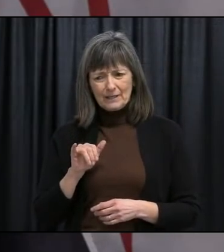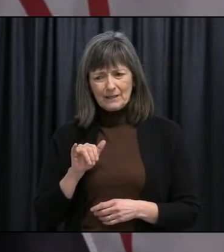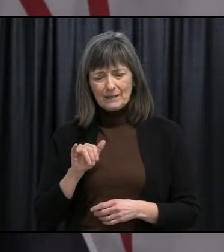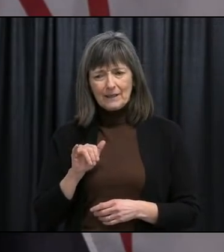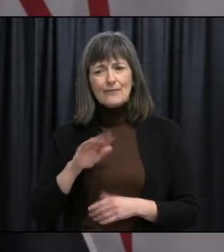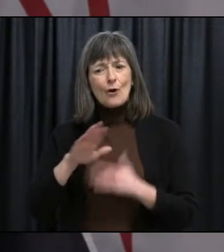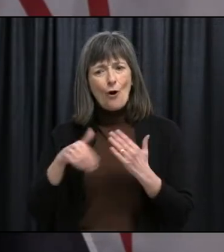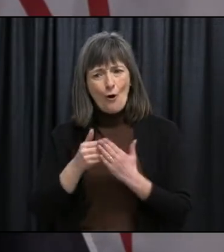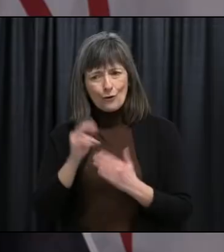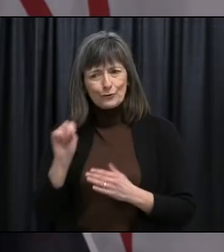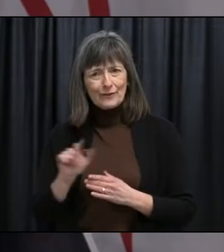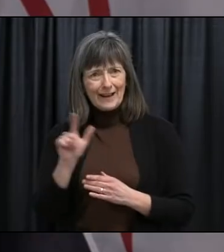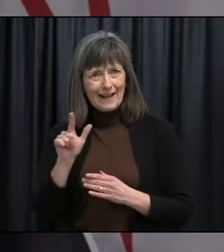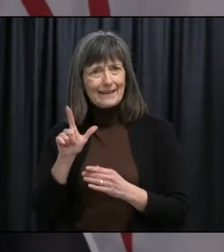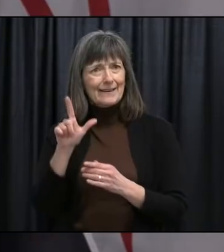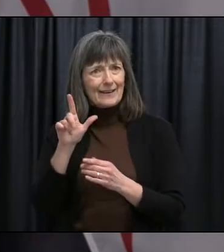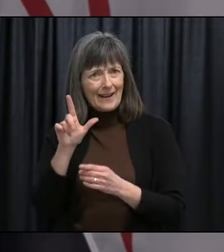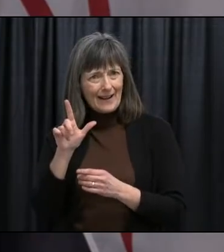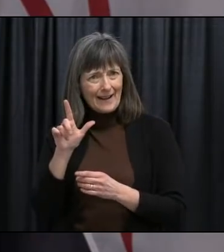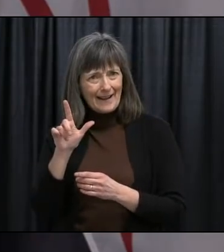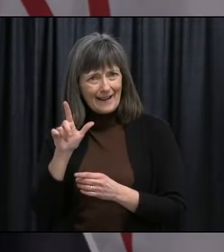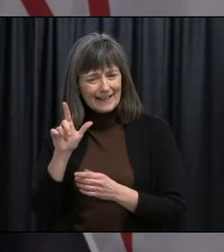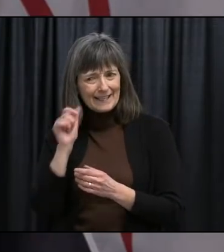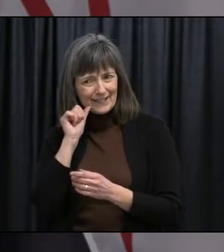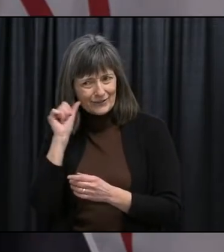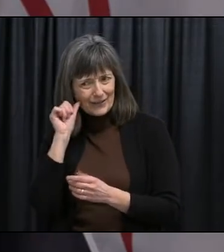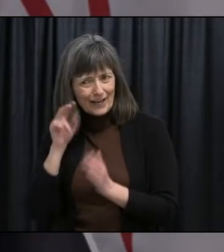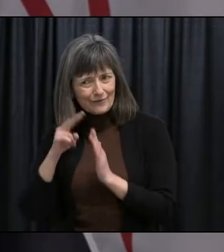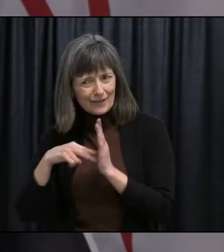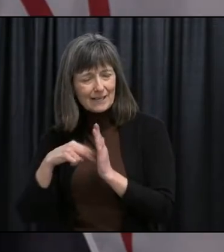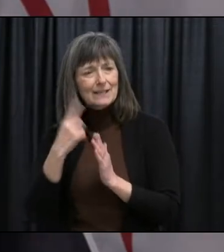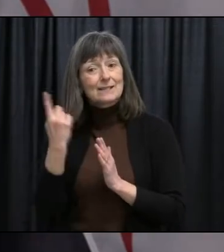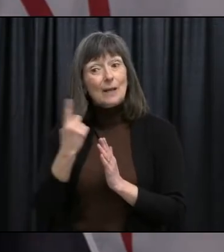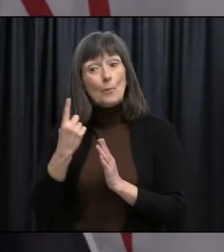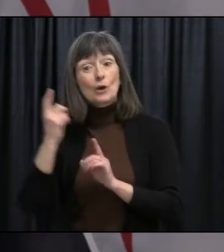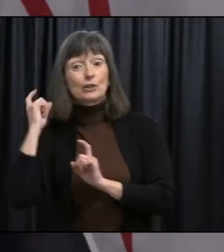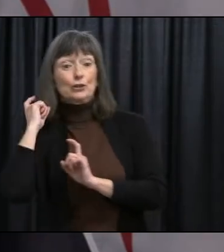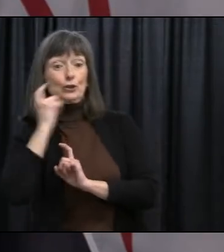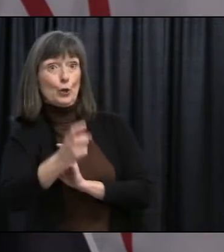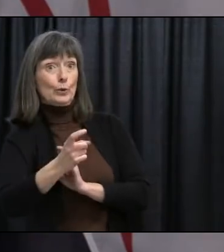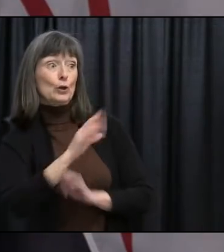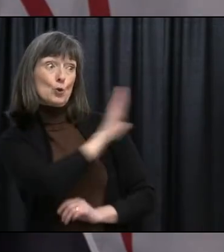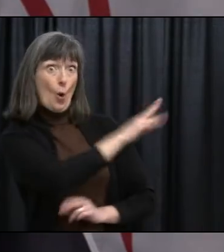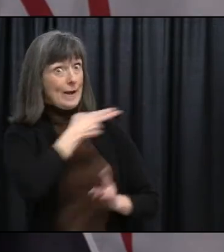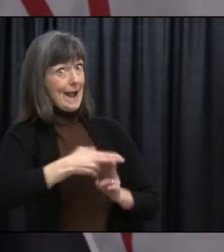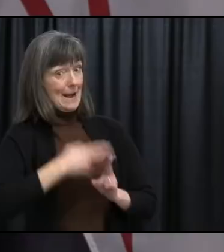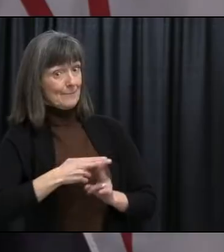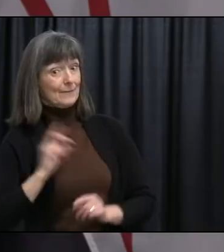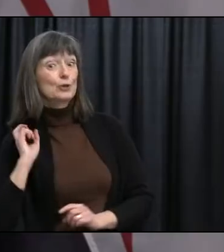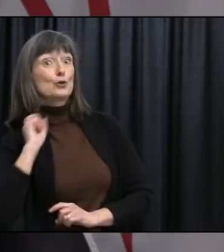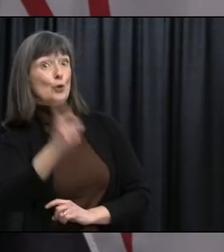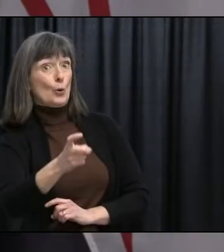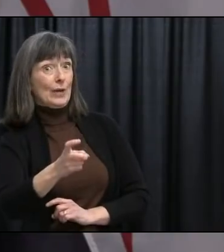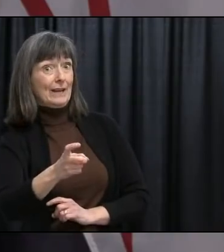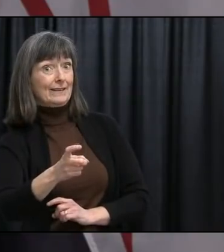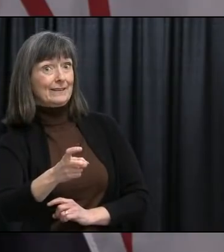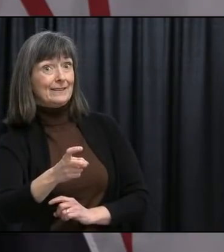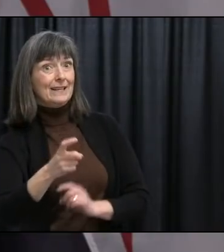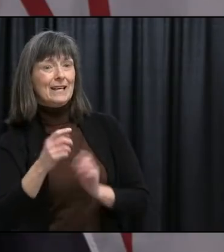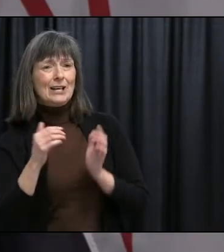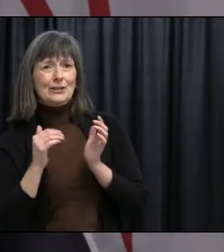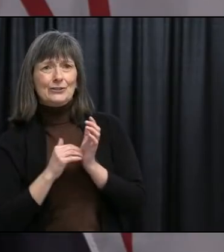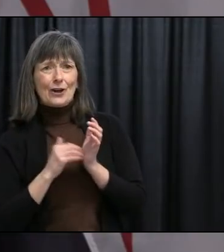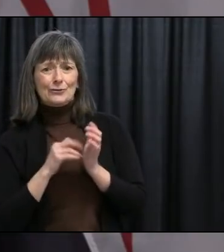All Newfoundland, Labrador yesterday that somebody's made a donation on behalf of yourself and Dr. Robert